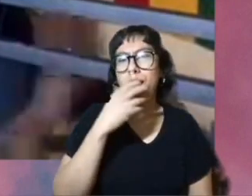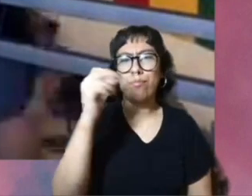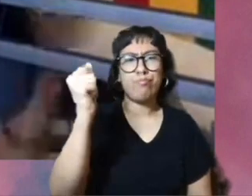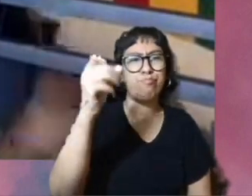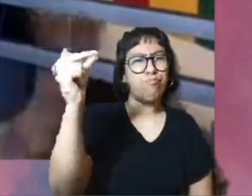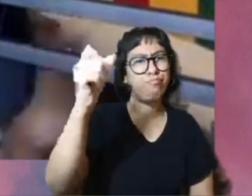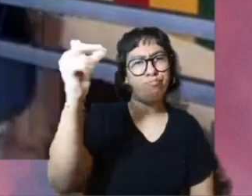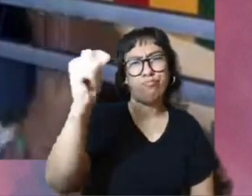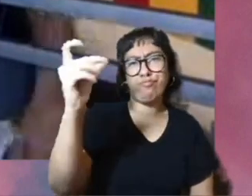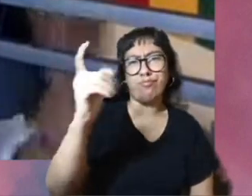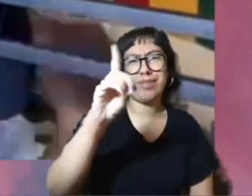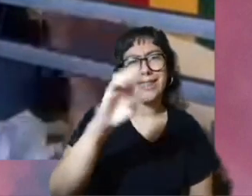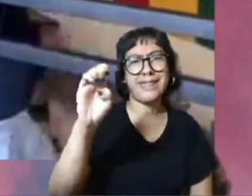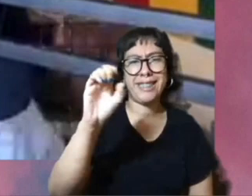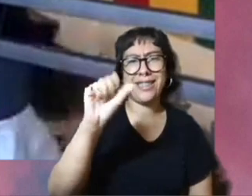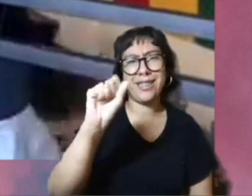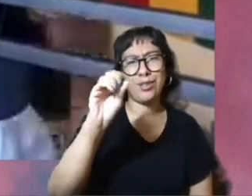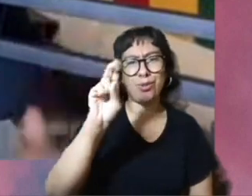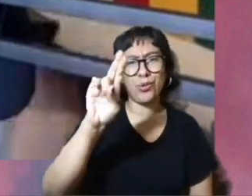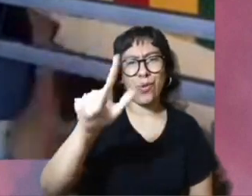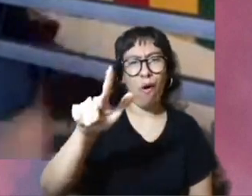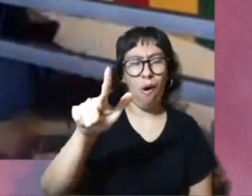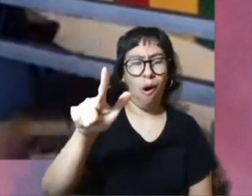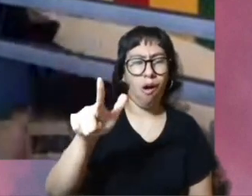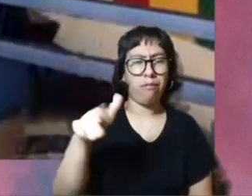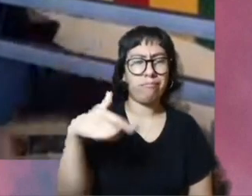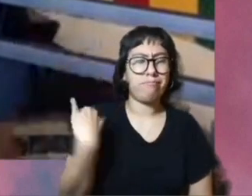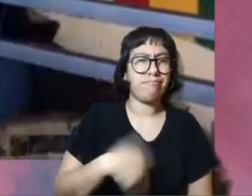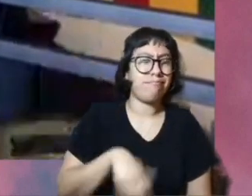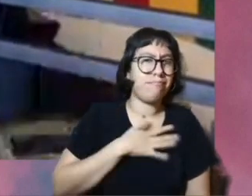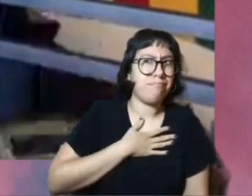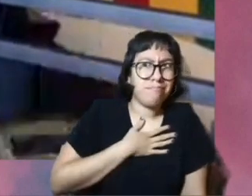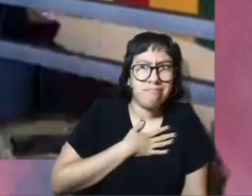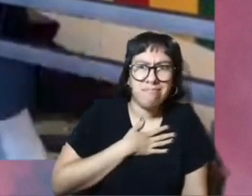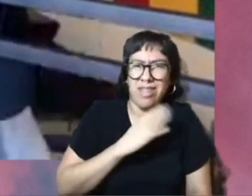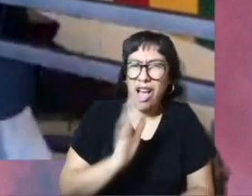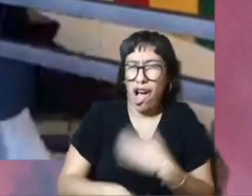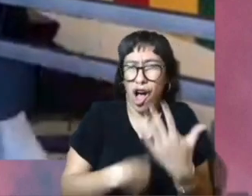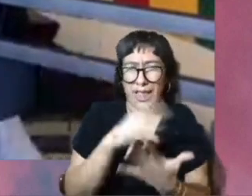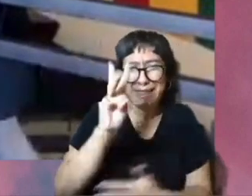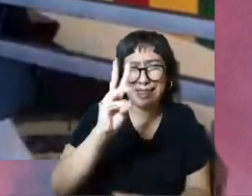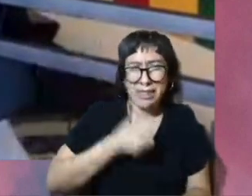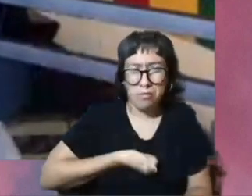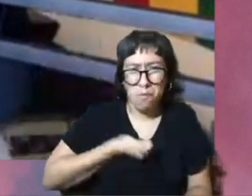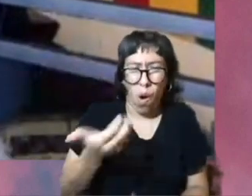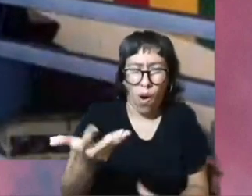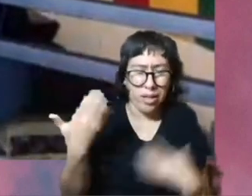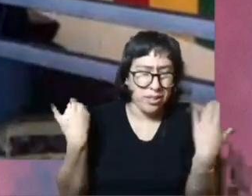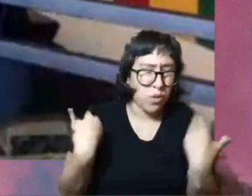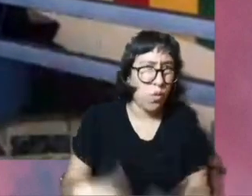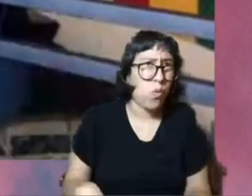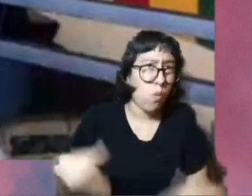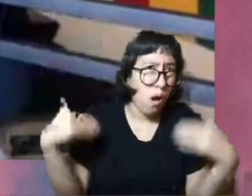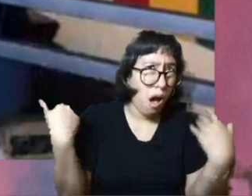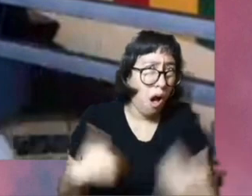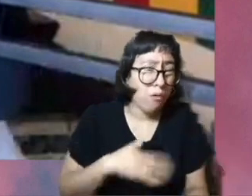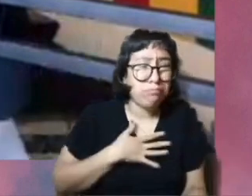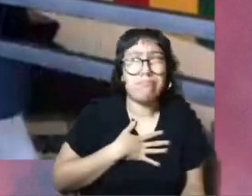snaps for Diesel. I'm so incredibly blown away by all six of y'all. Like,